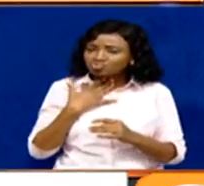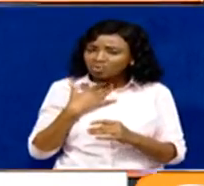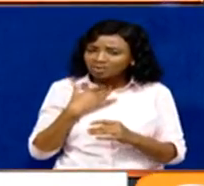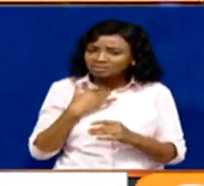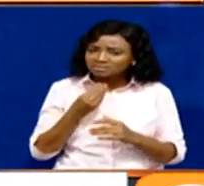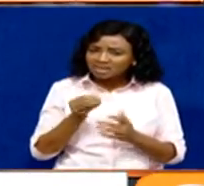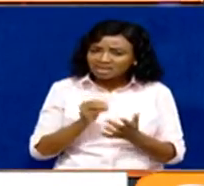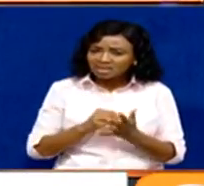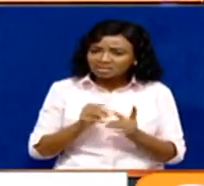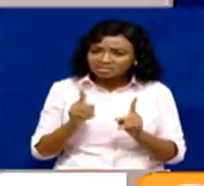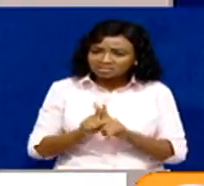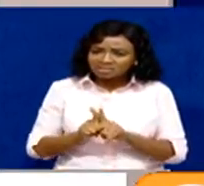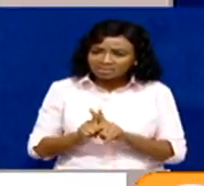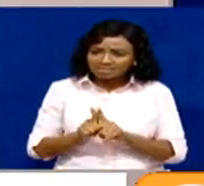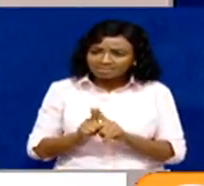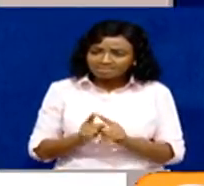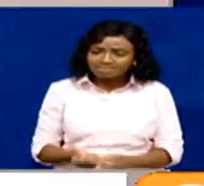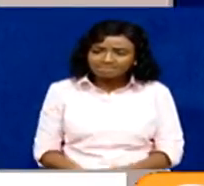then?